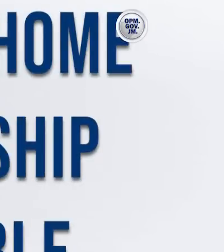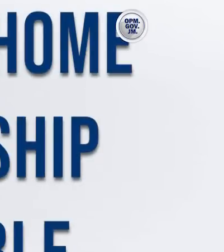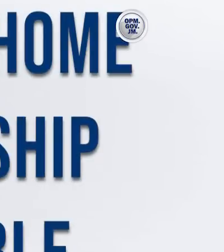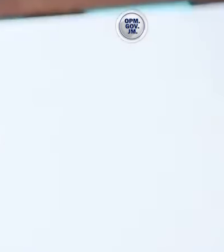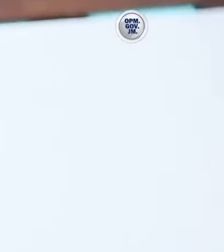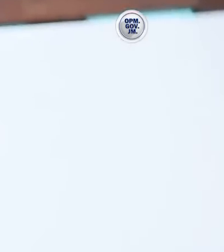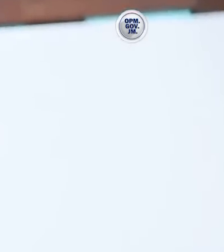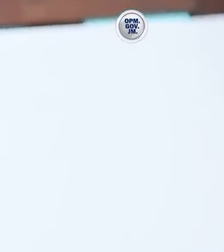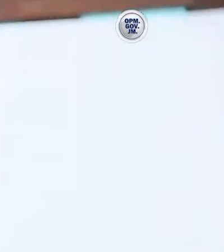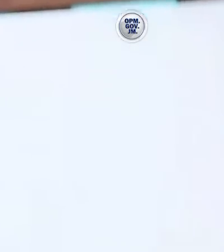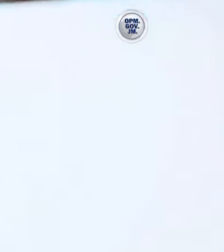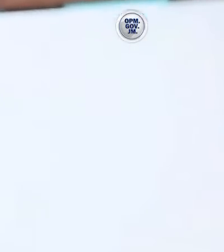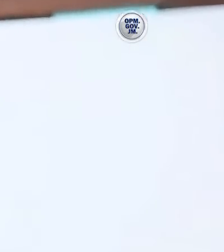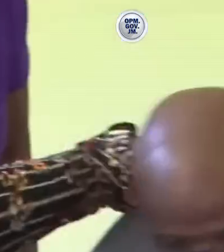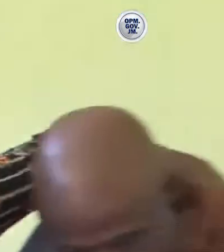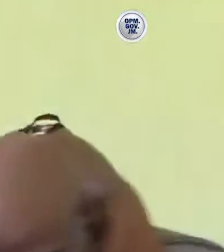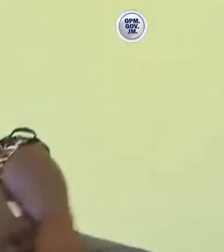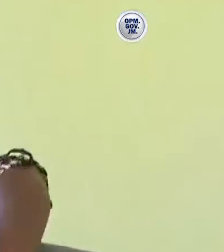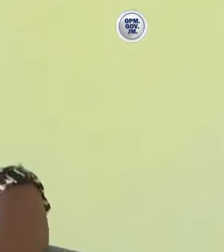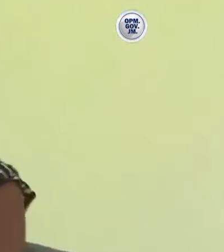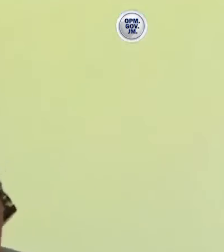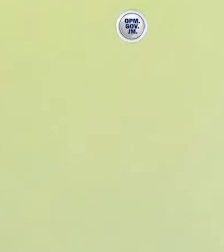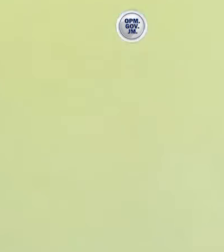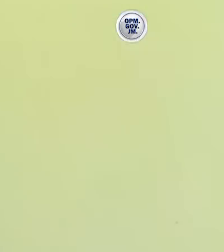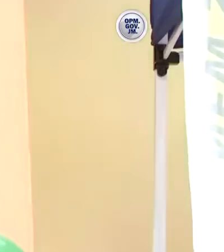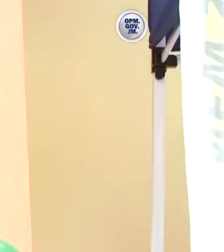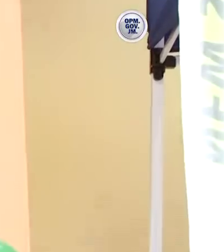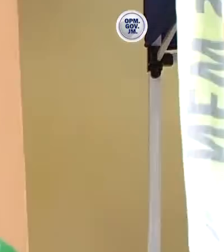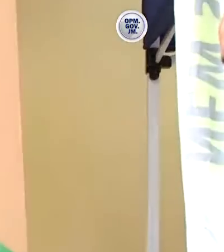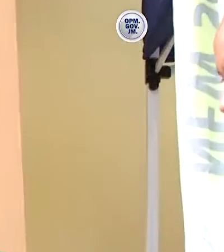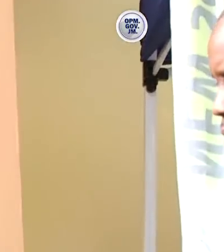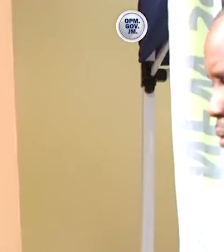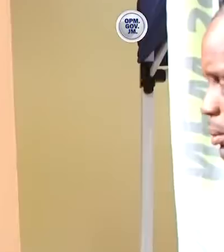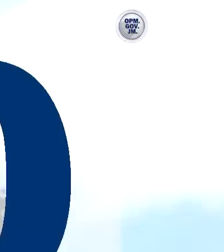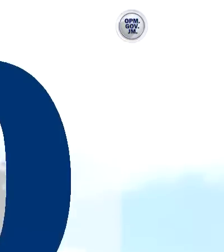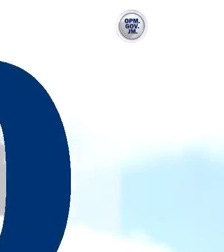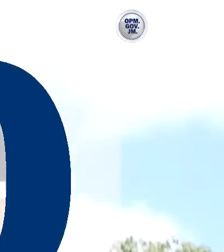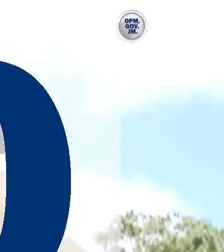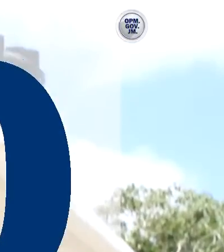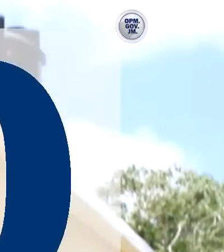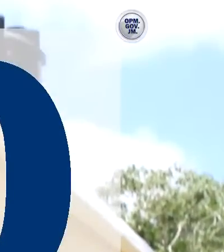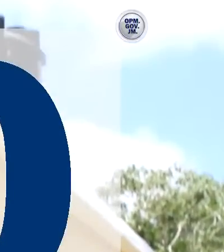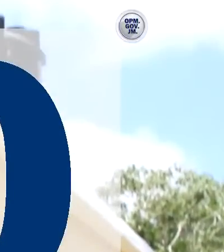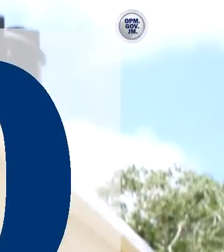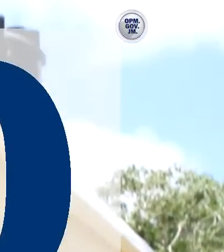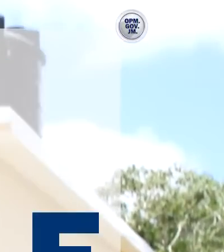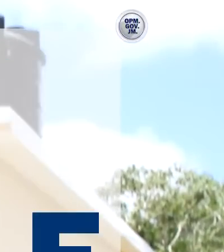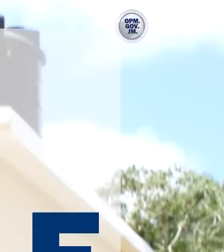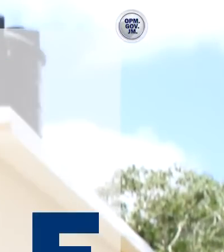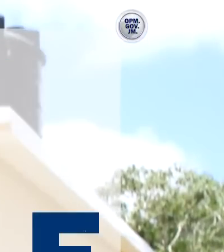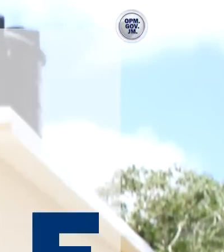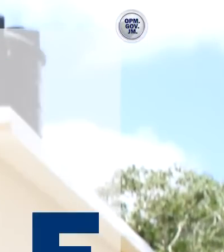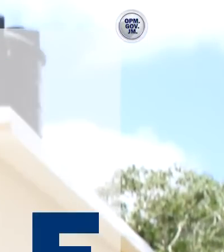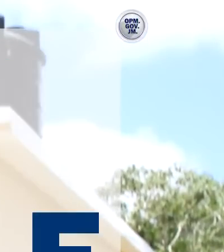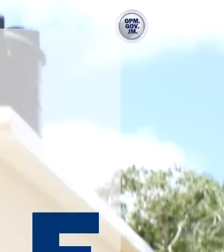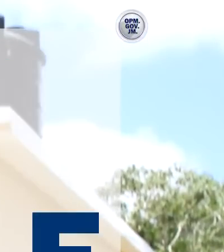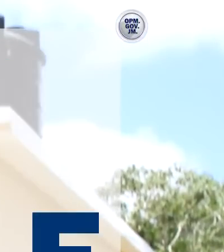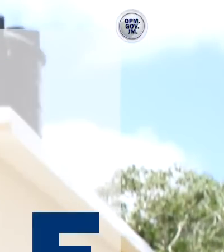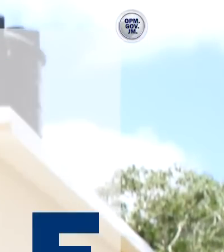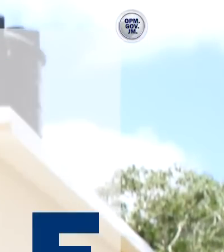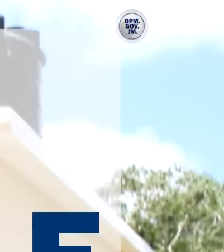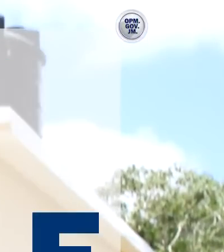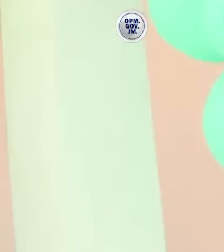possible for those who didn't even dare to dream. Over the next 3 years, we will be building 1,500 homes just for our